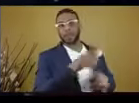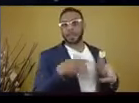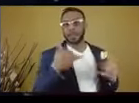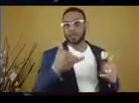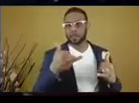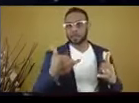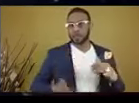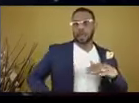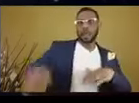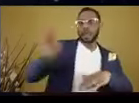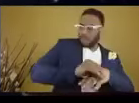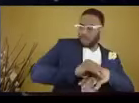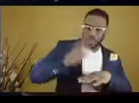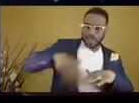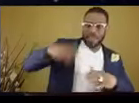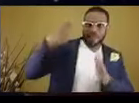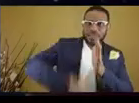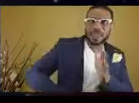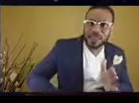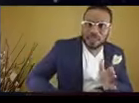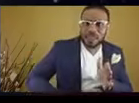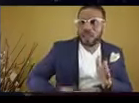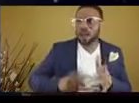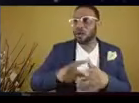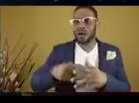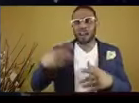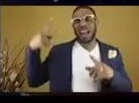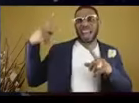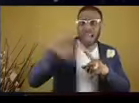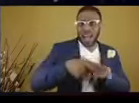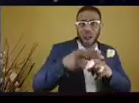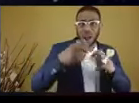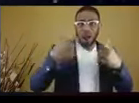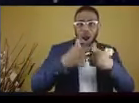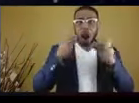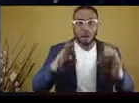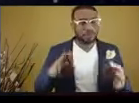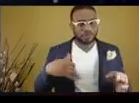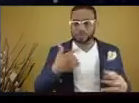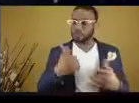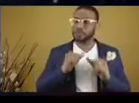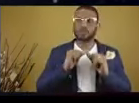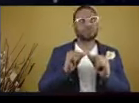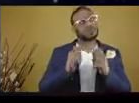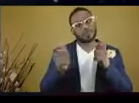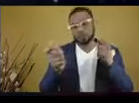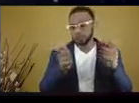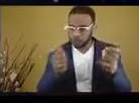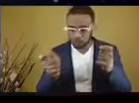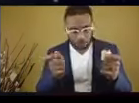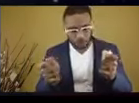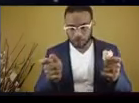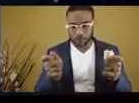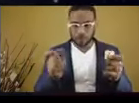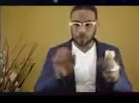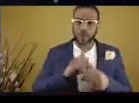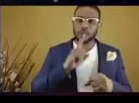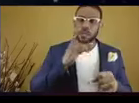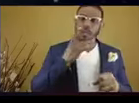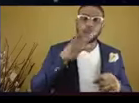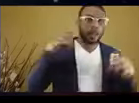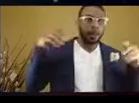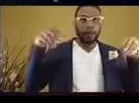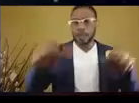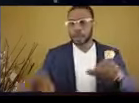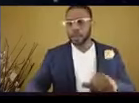on late fees and or either cut your service off. So I've been pretty much maintaining, making sure the lights are paid,